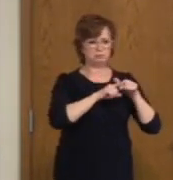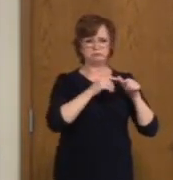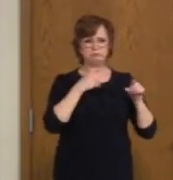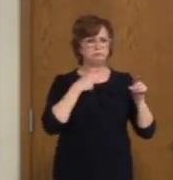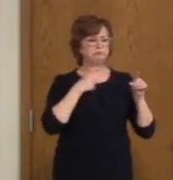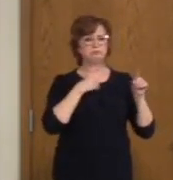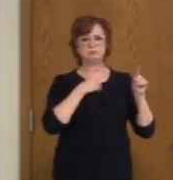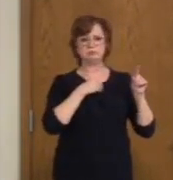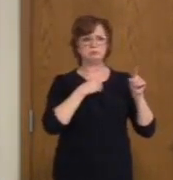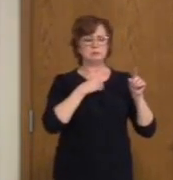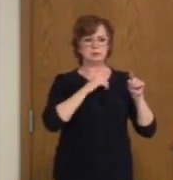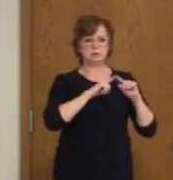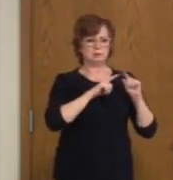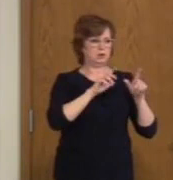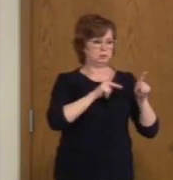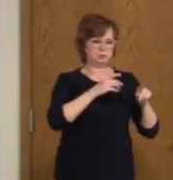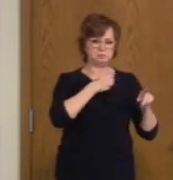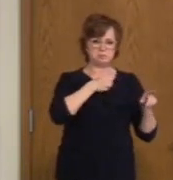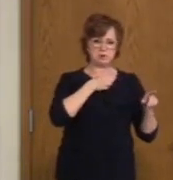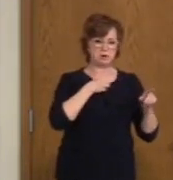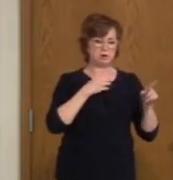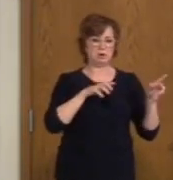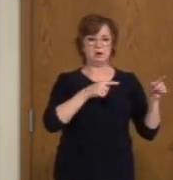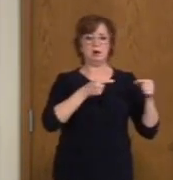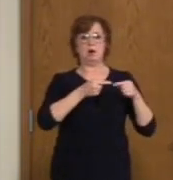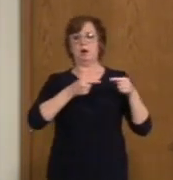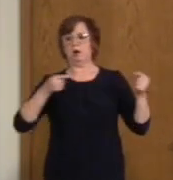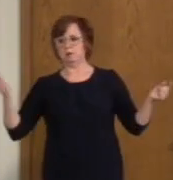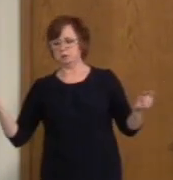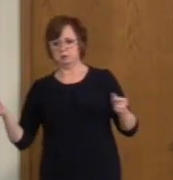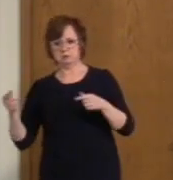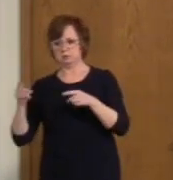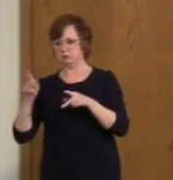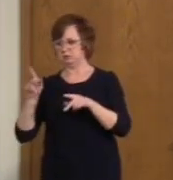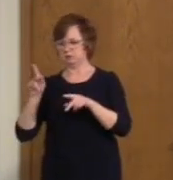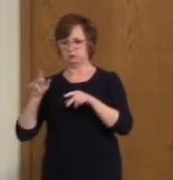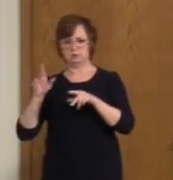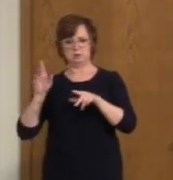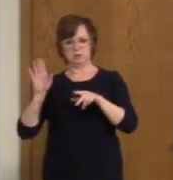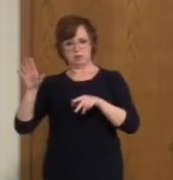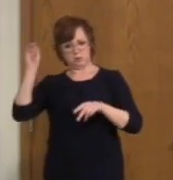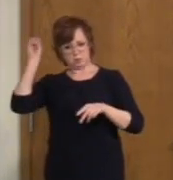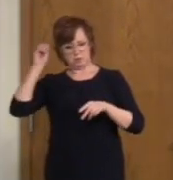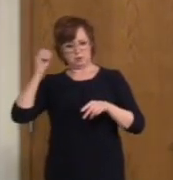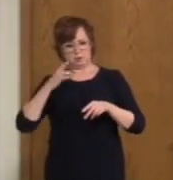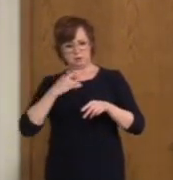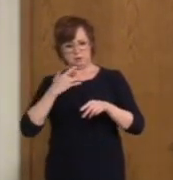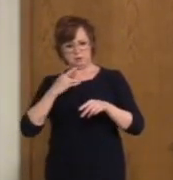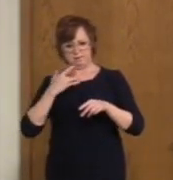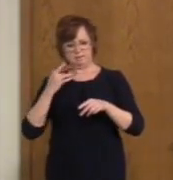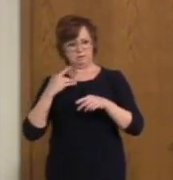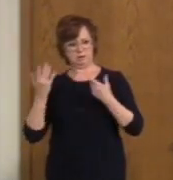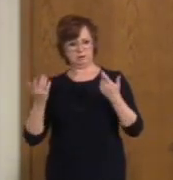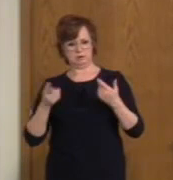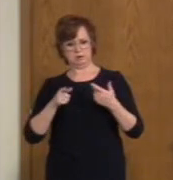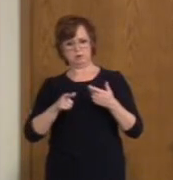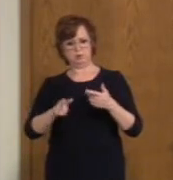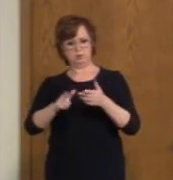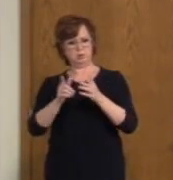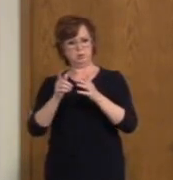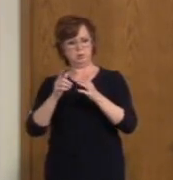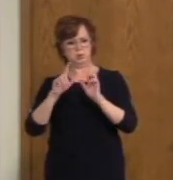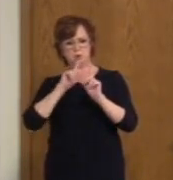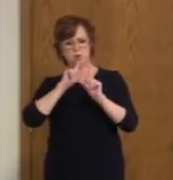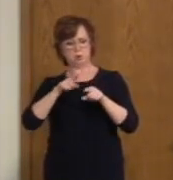enough. We have always taken the stance of protecting lives and livelihoods and ensuring that we are protecting